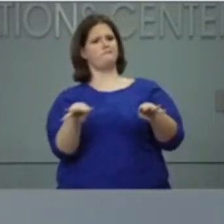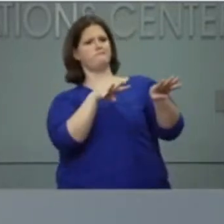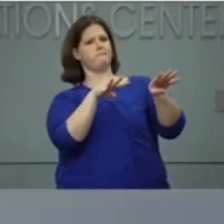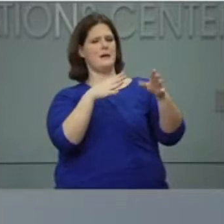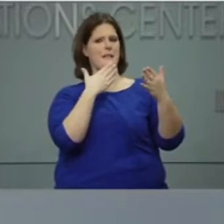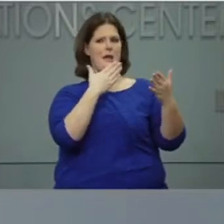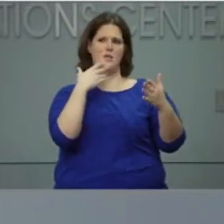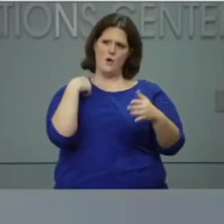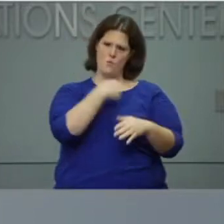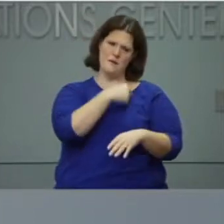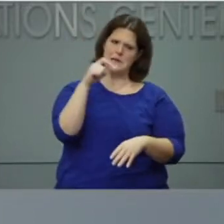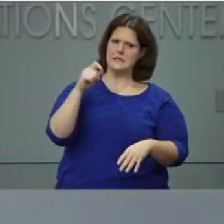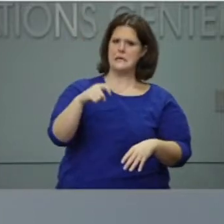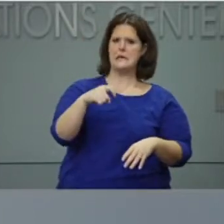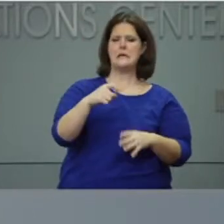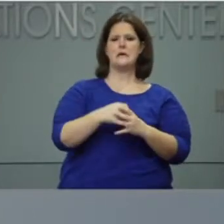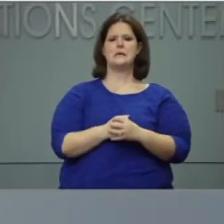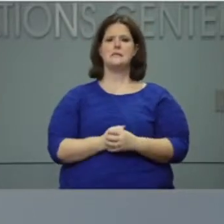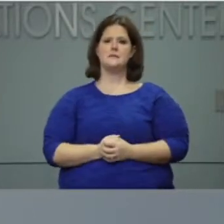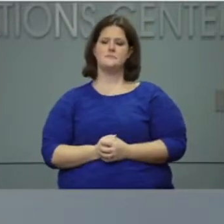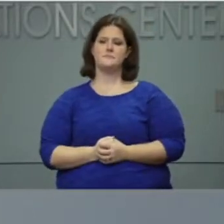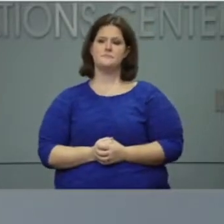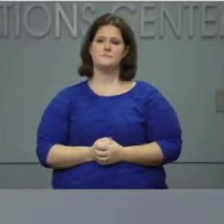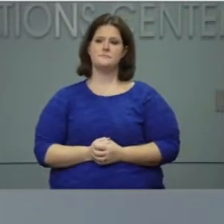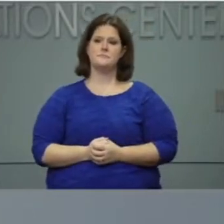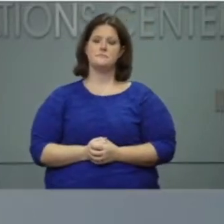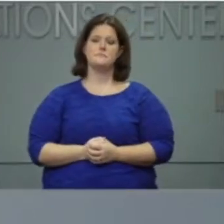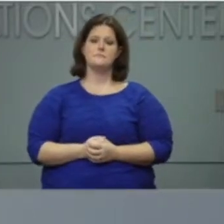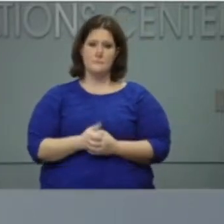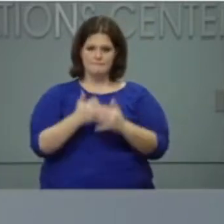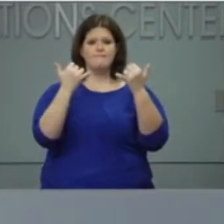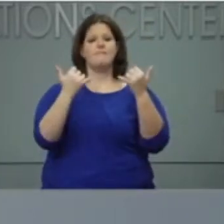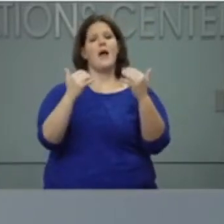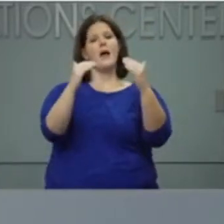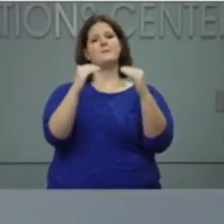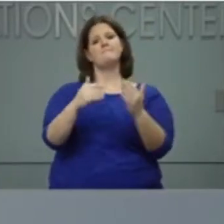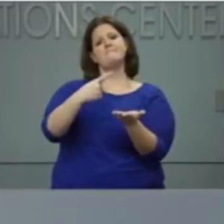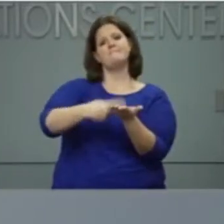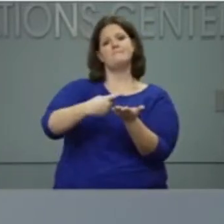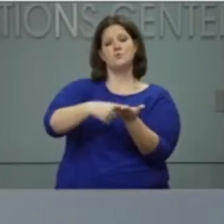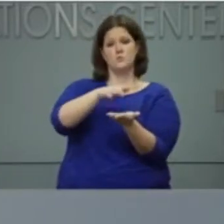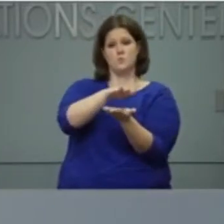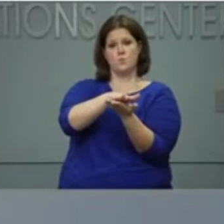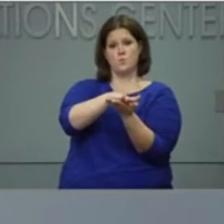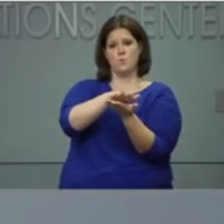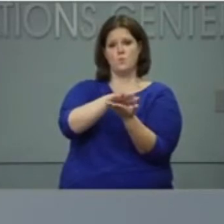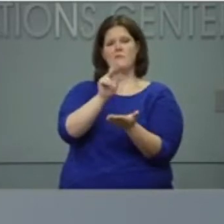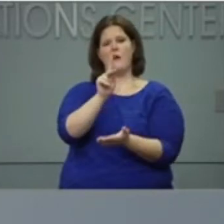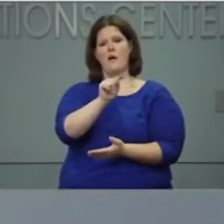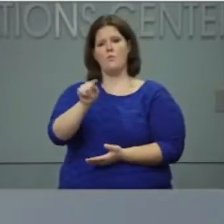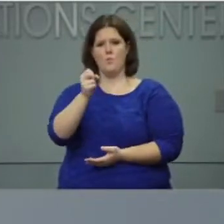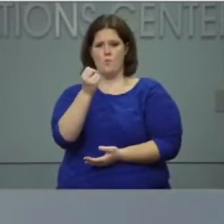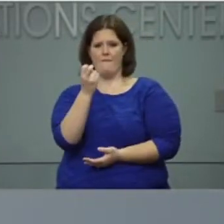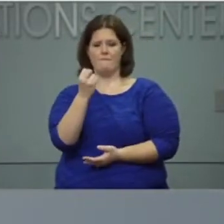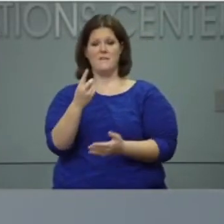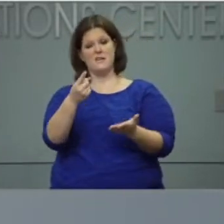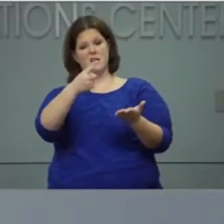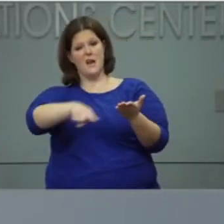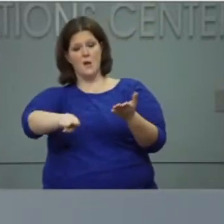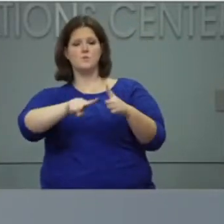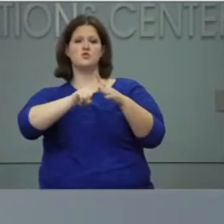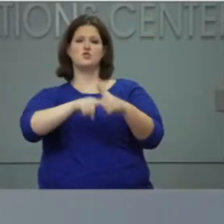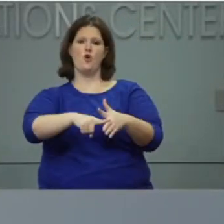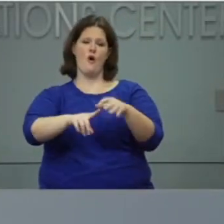all. As most of our K-12 schools prepare to open their doors next week for fall semester,